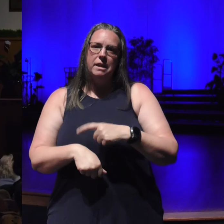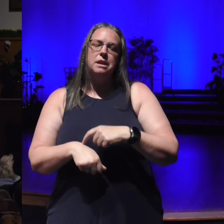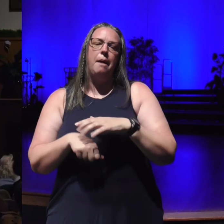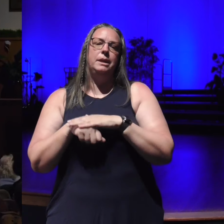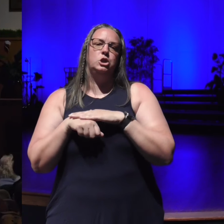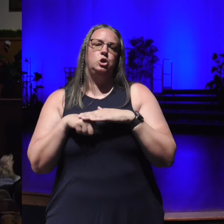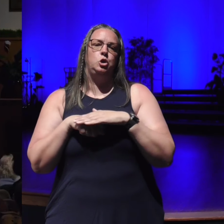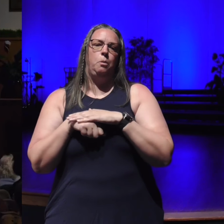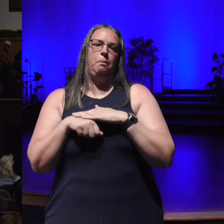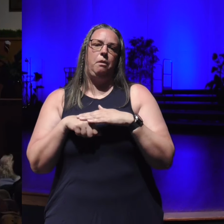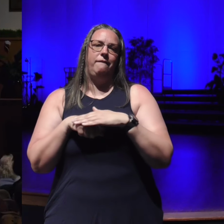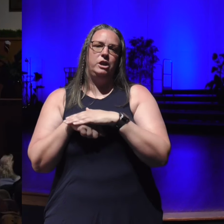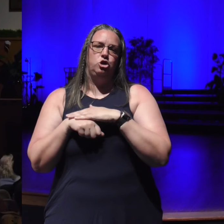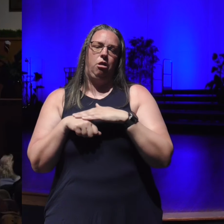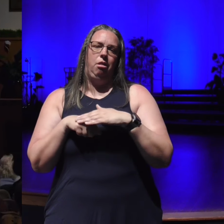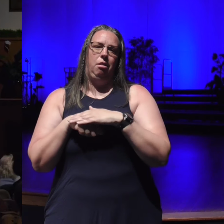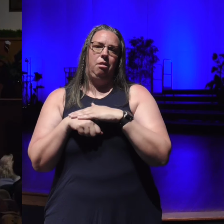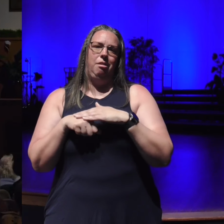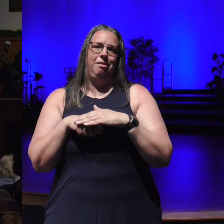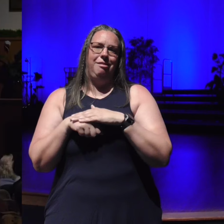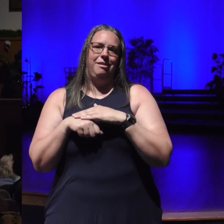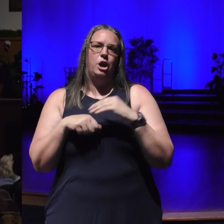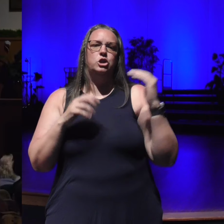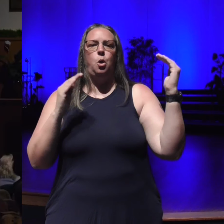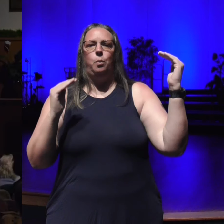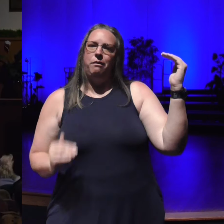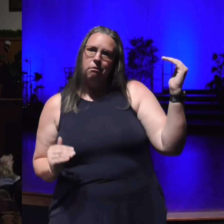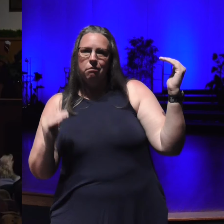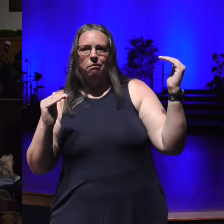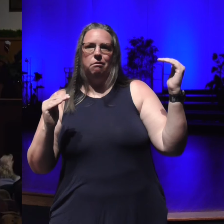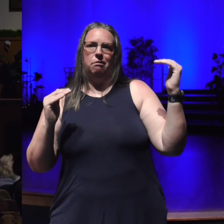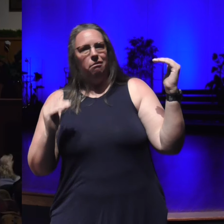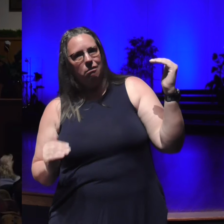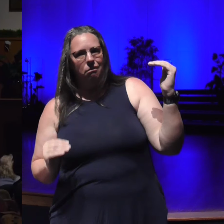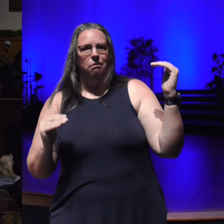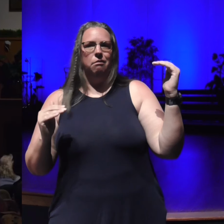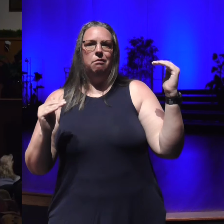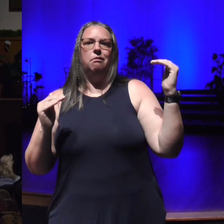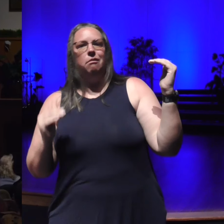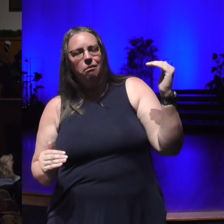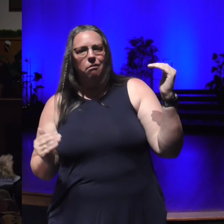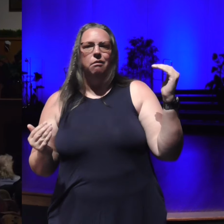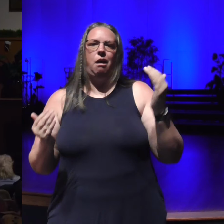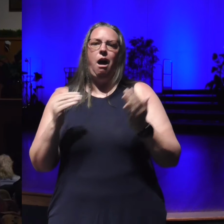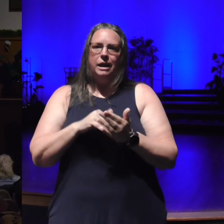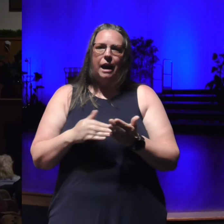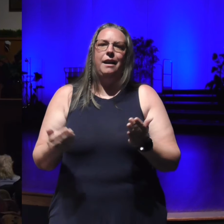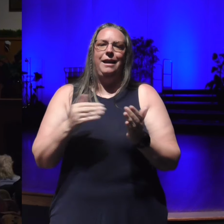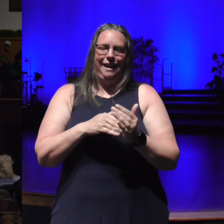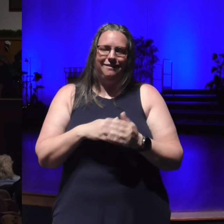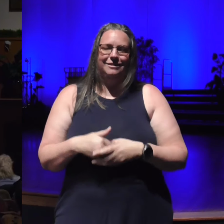sure to fall down as well. Honor your own light.